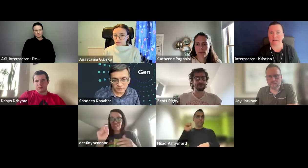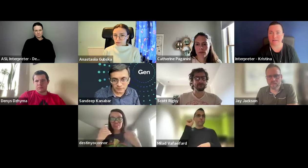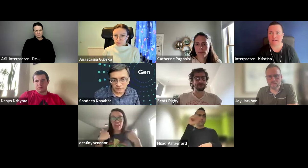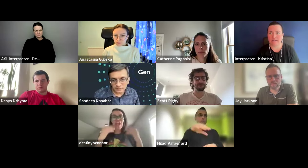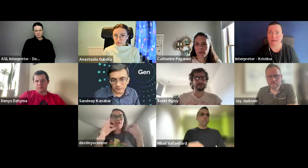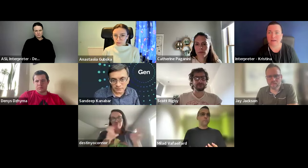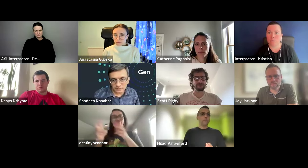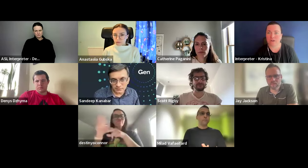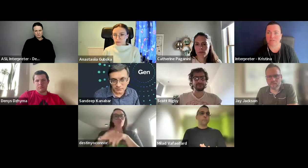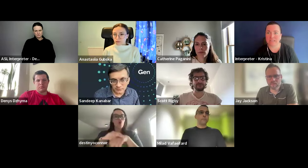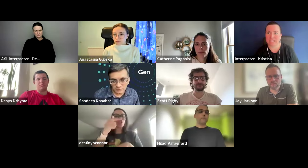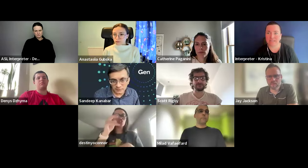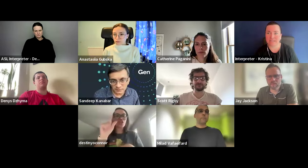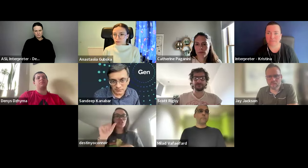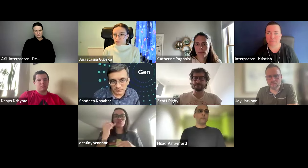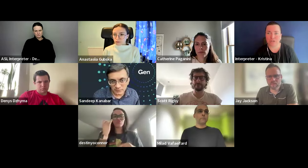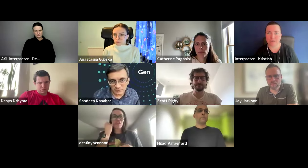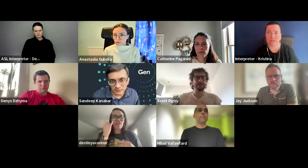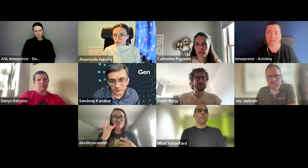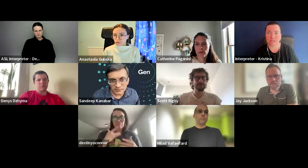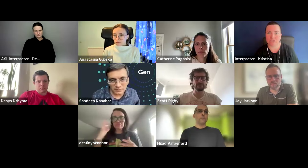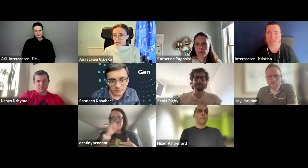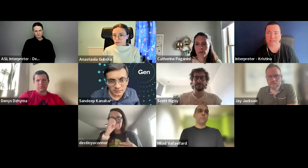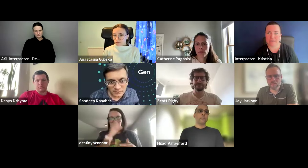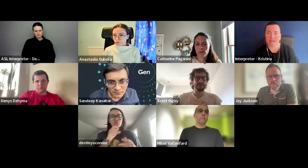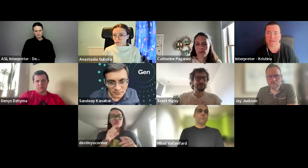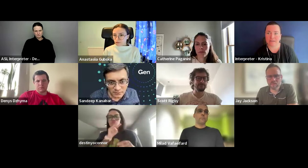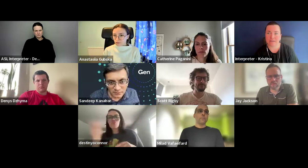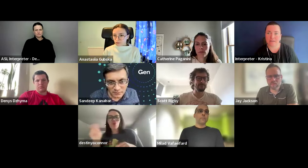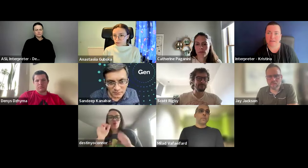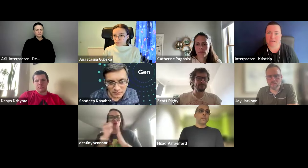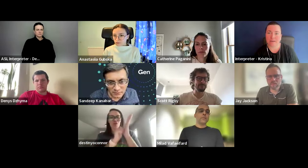there. Whatever links, put it onto the agenda,